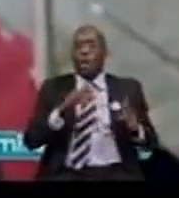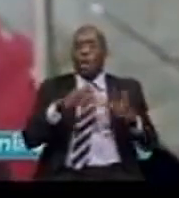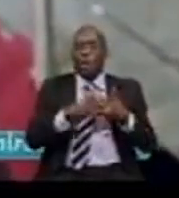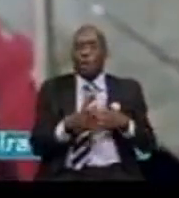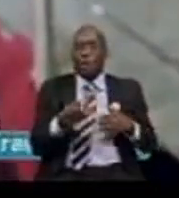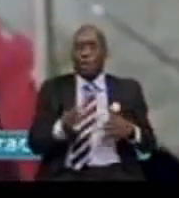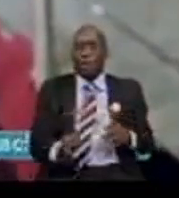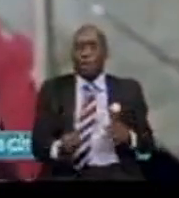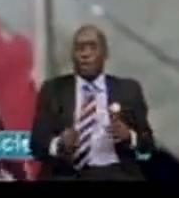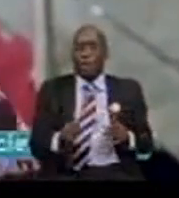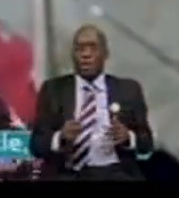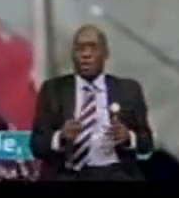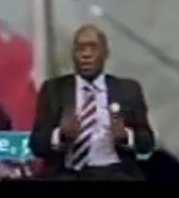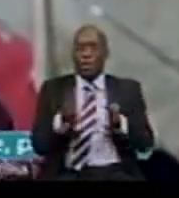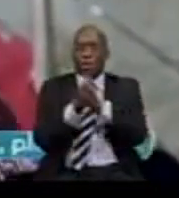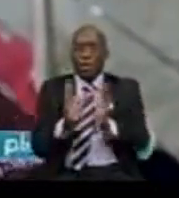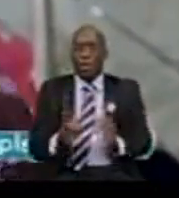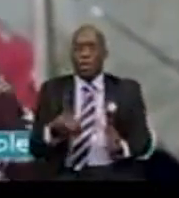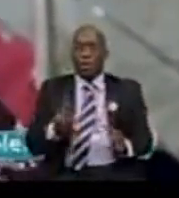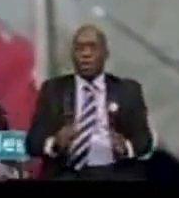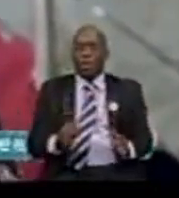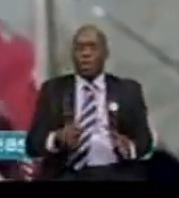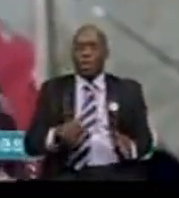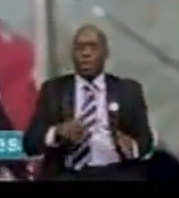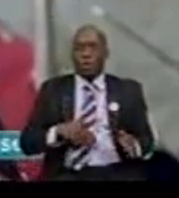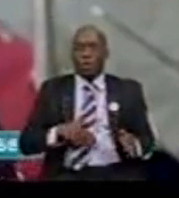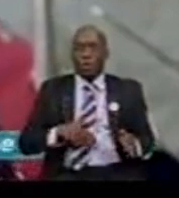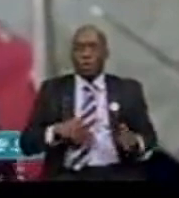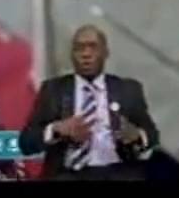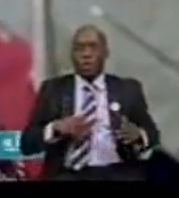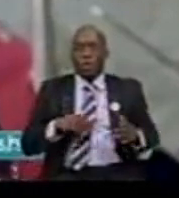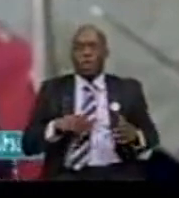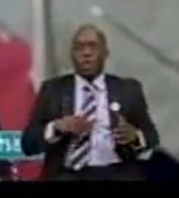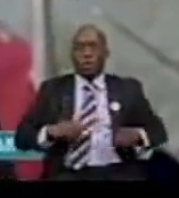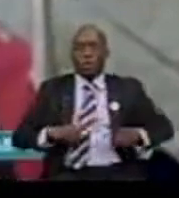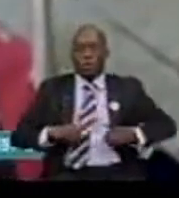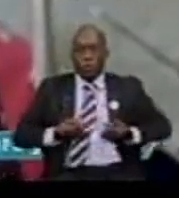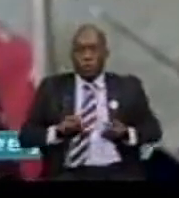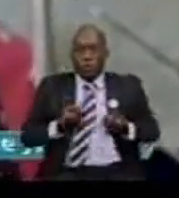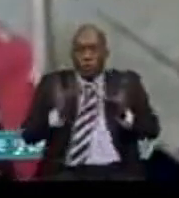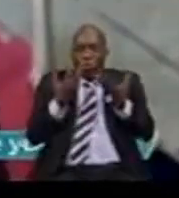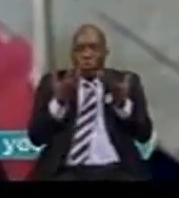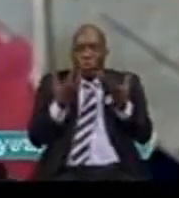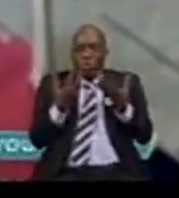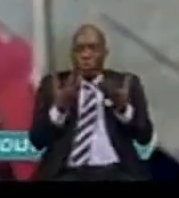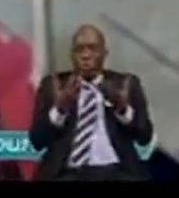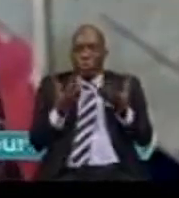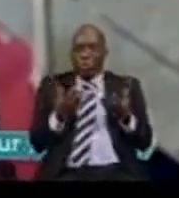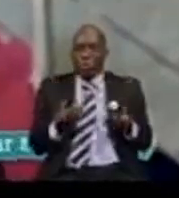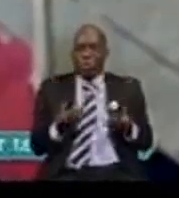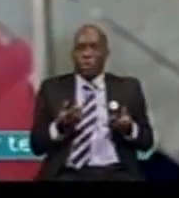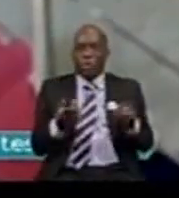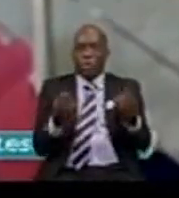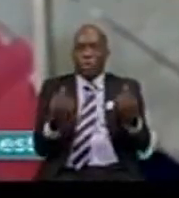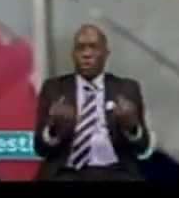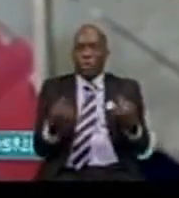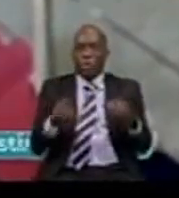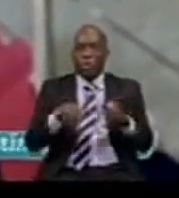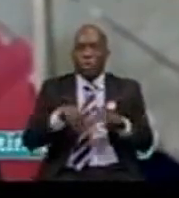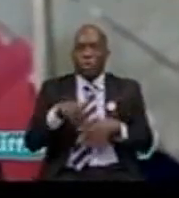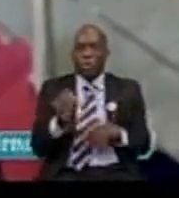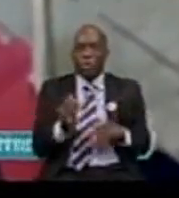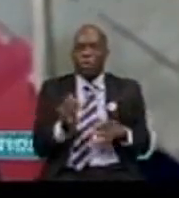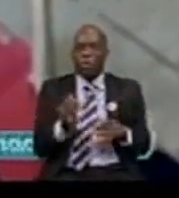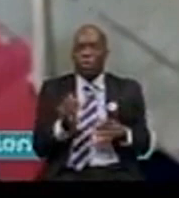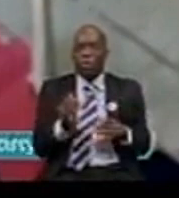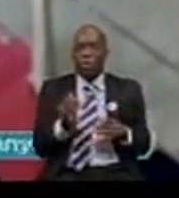re ko bu gagaga ko se gaku gaku ko se be mo o se re o lo sile mo yin olorun logo lopolopo nitori pe o nje olorun to